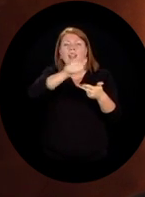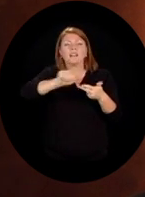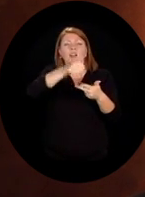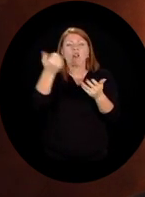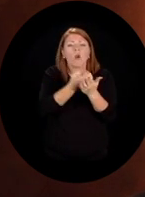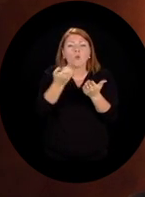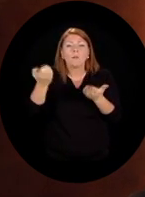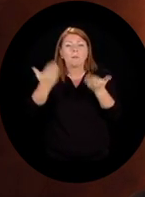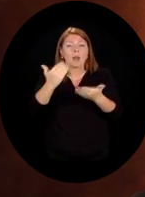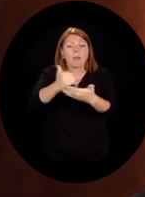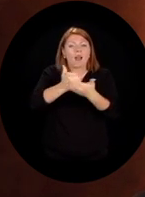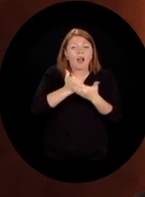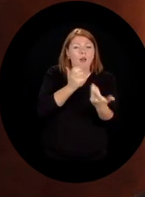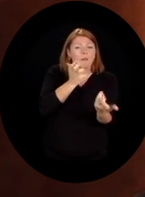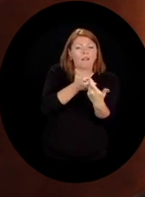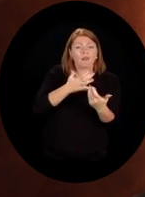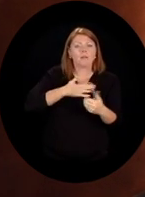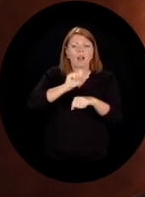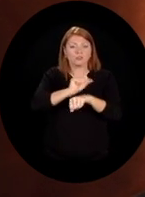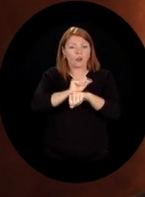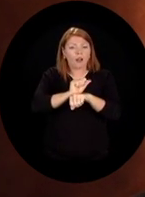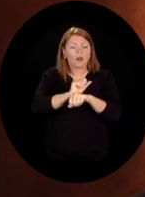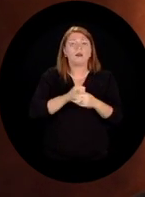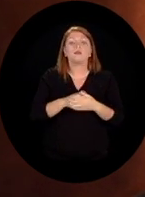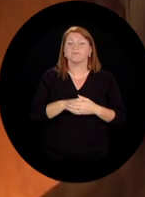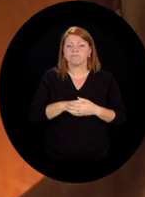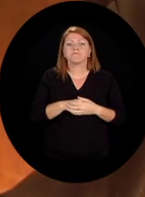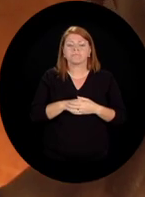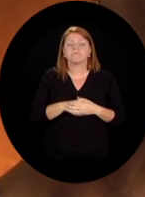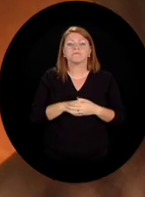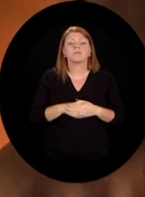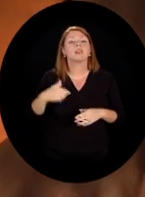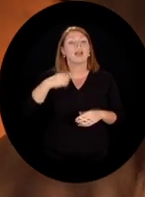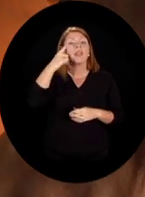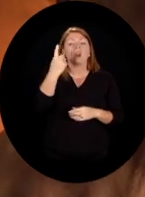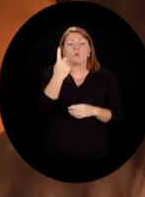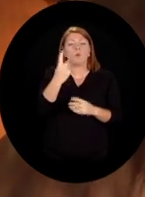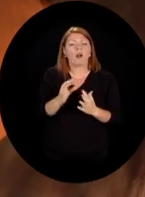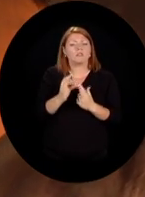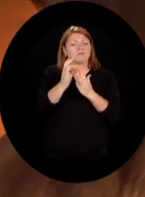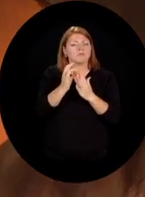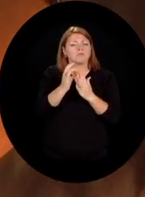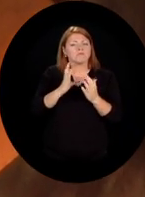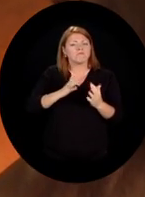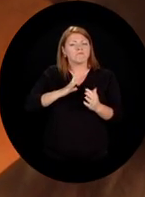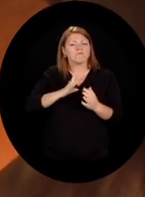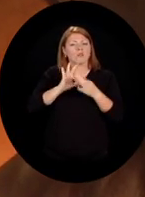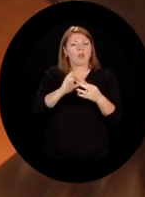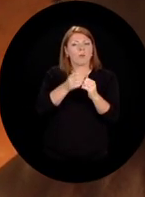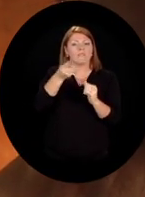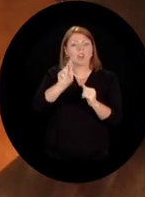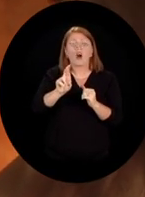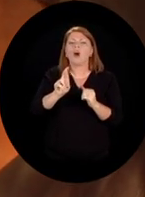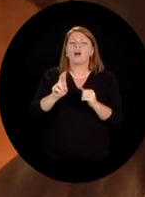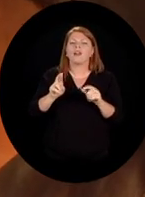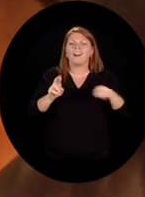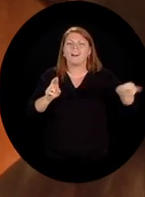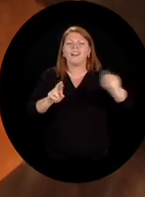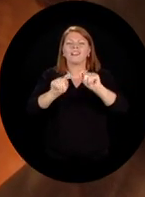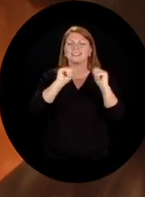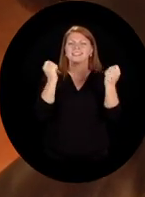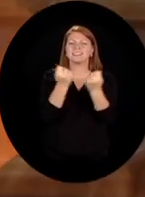kind of equipment that I might need, specialized equipment for the job. I think what's so unique about VR is you're a team,